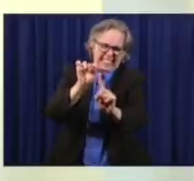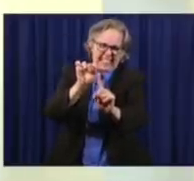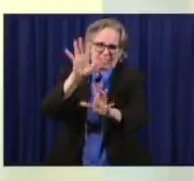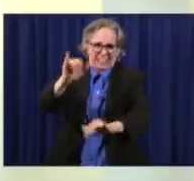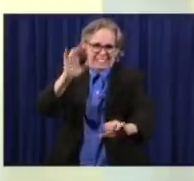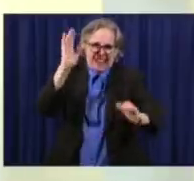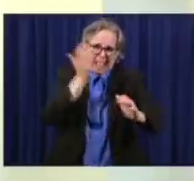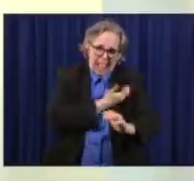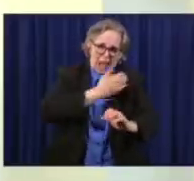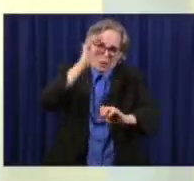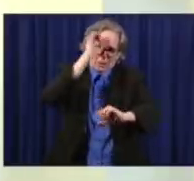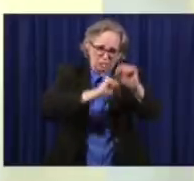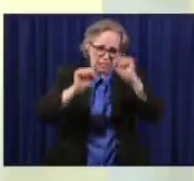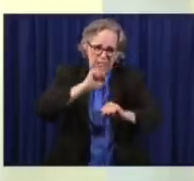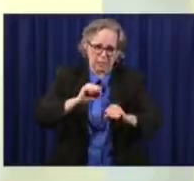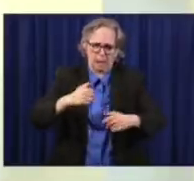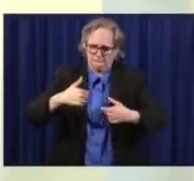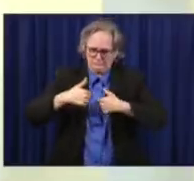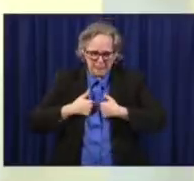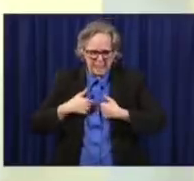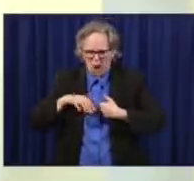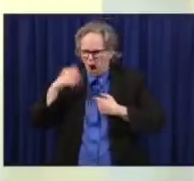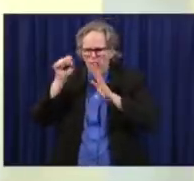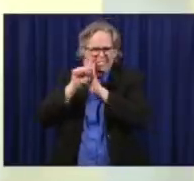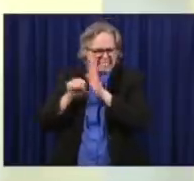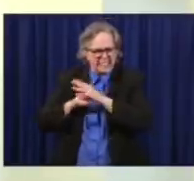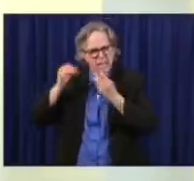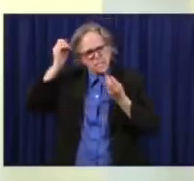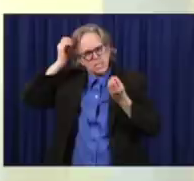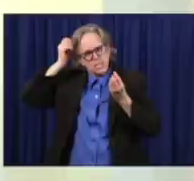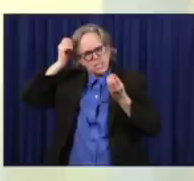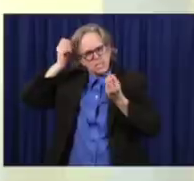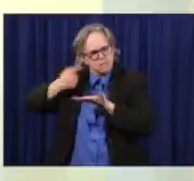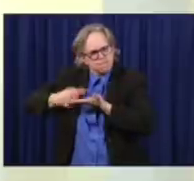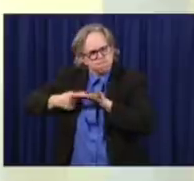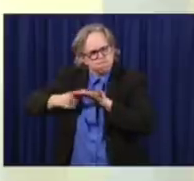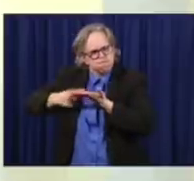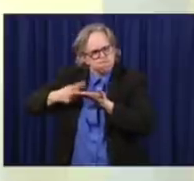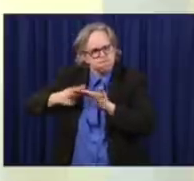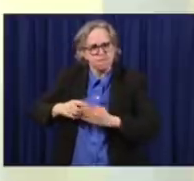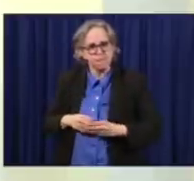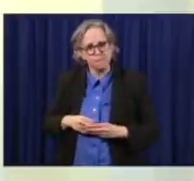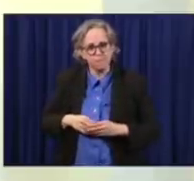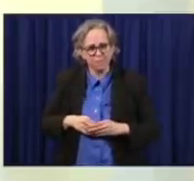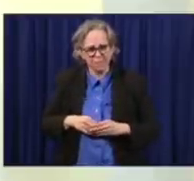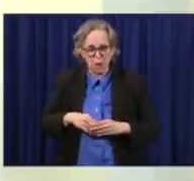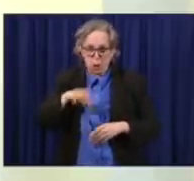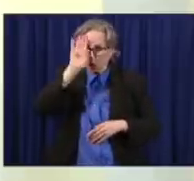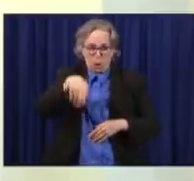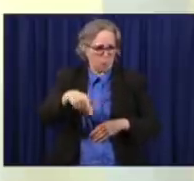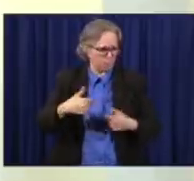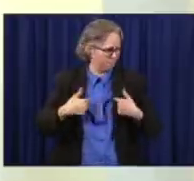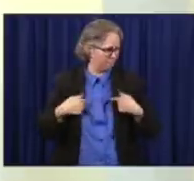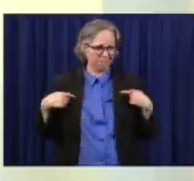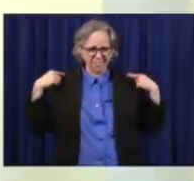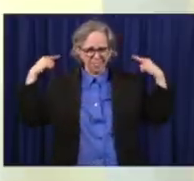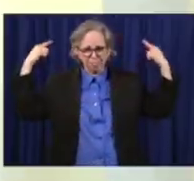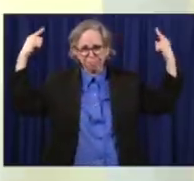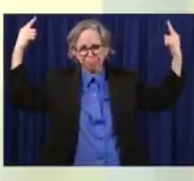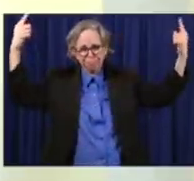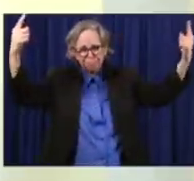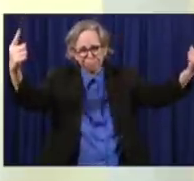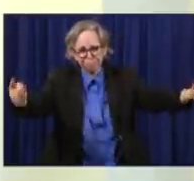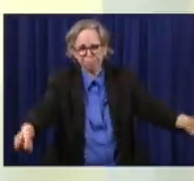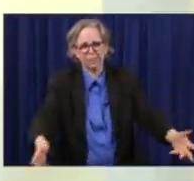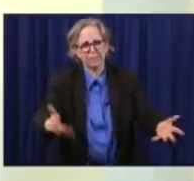are having to plot and be very thoughtful about it. Because, as you know, we've only been testing the highest risk